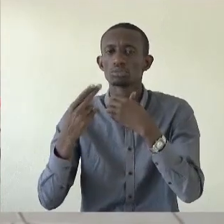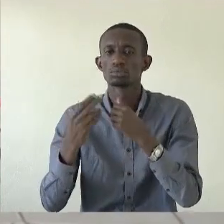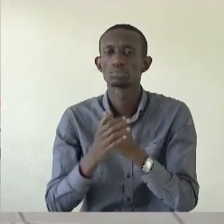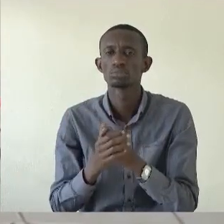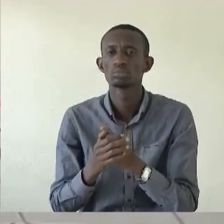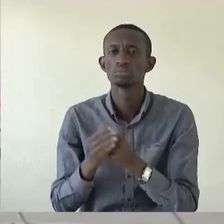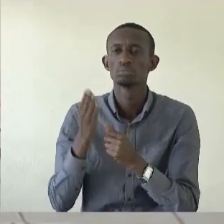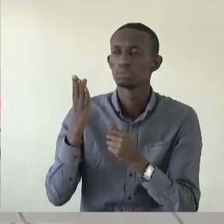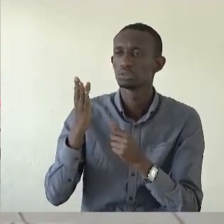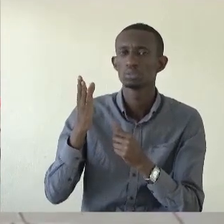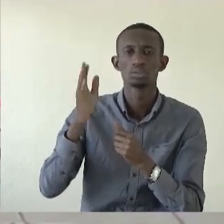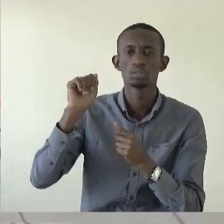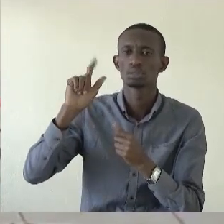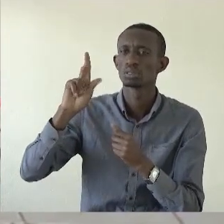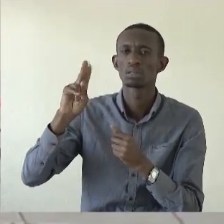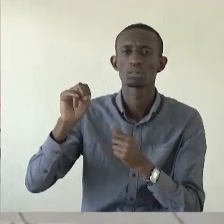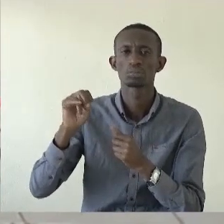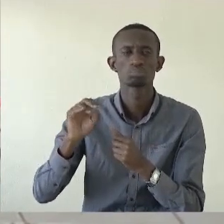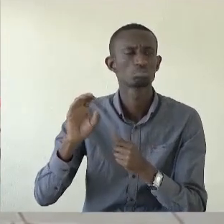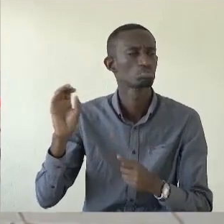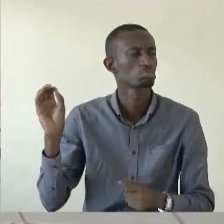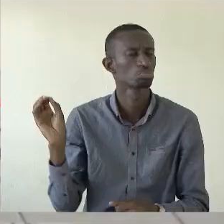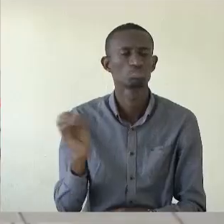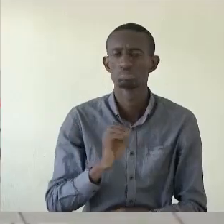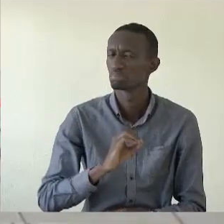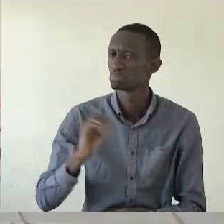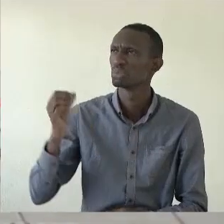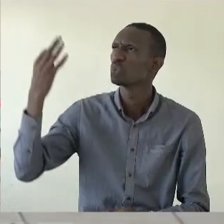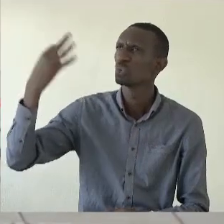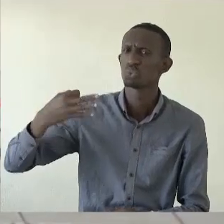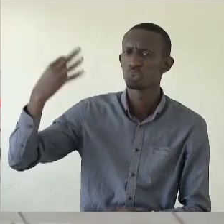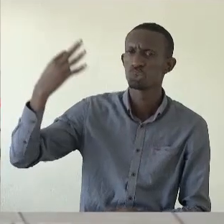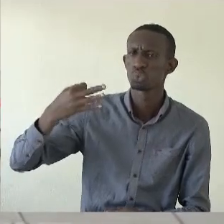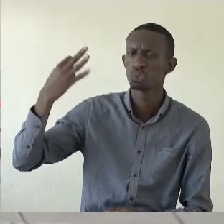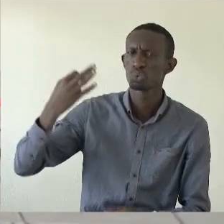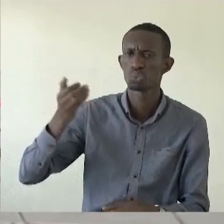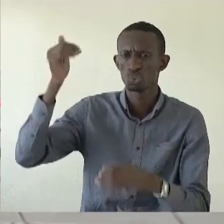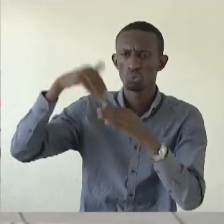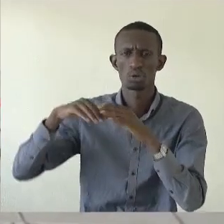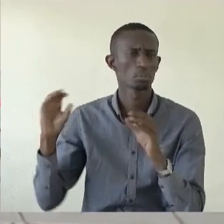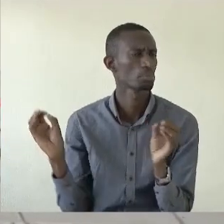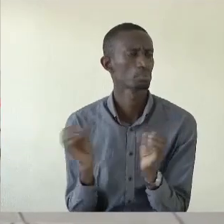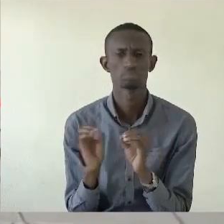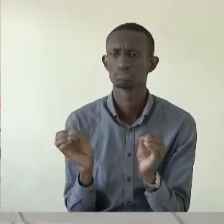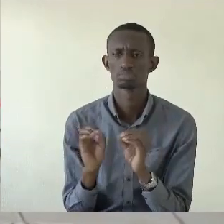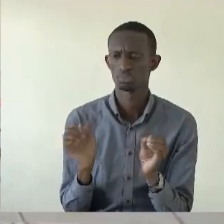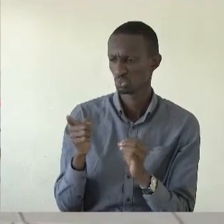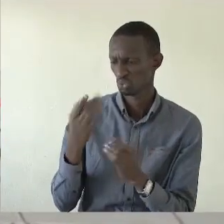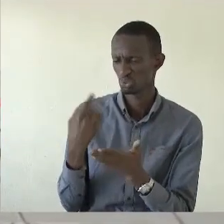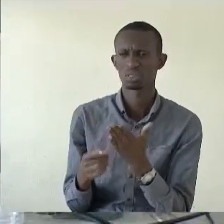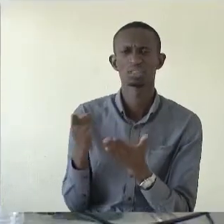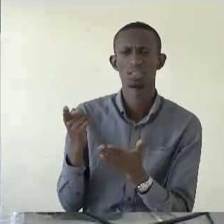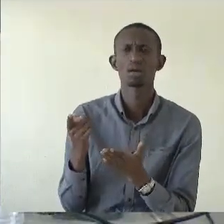to any one of these three, and yet it is a hydrocarbon. So what do you do? Think of the